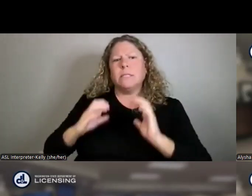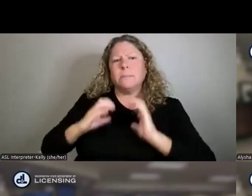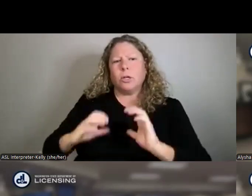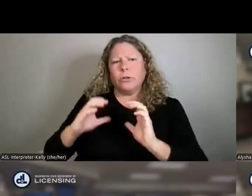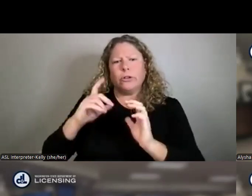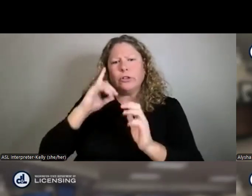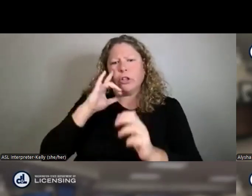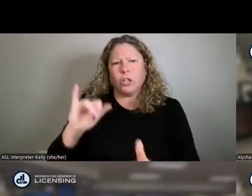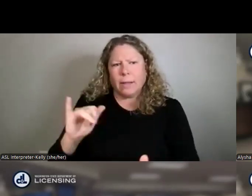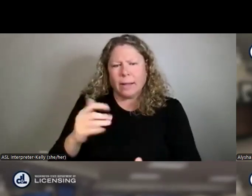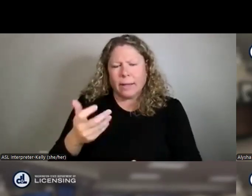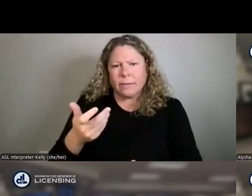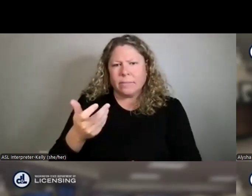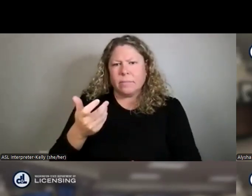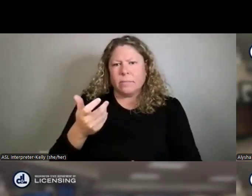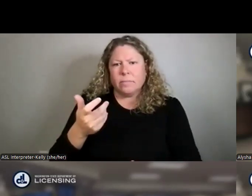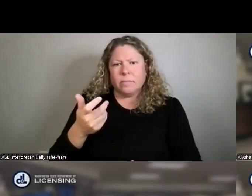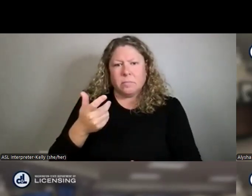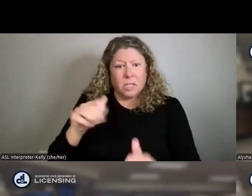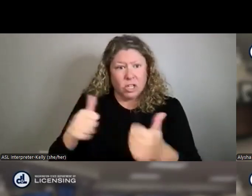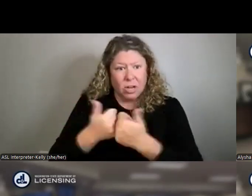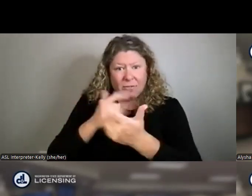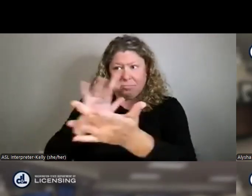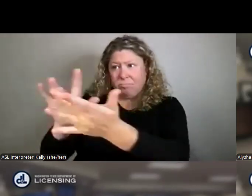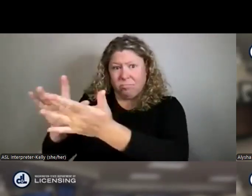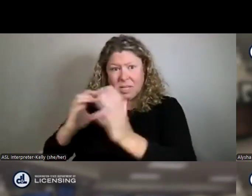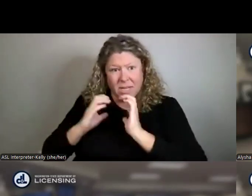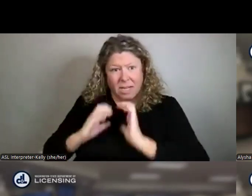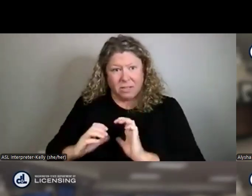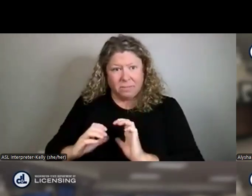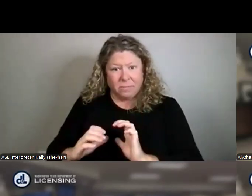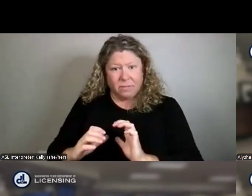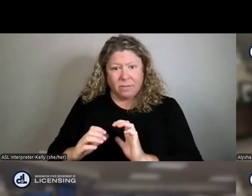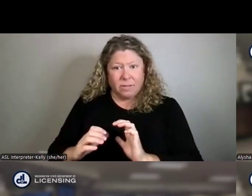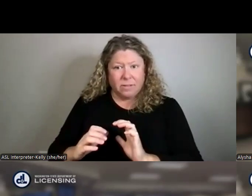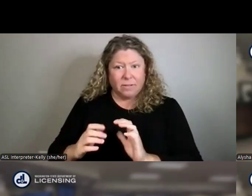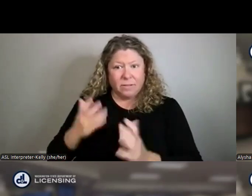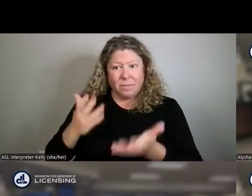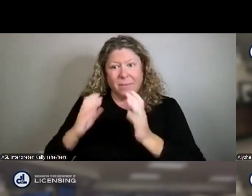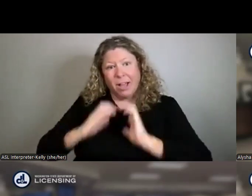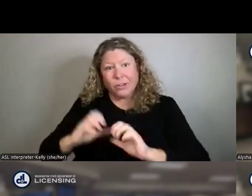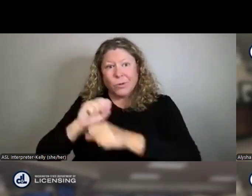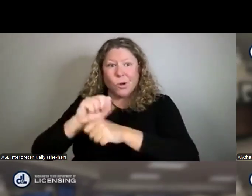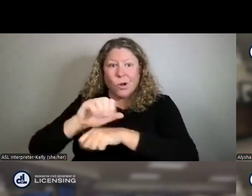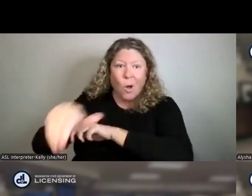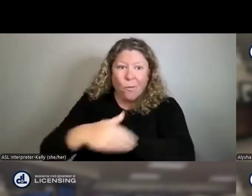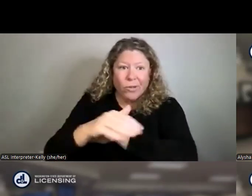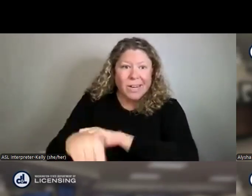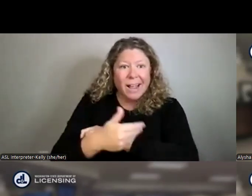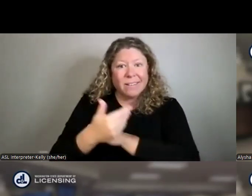any challenges in connecting with them, especially given a lot of these customers work, graveyard, overnight